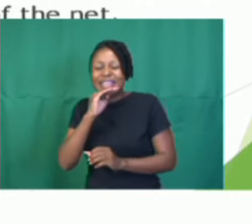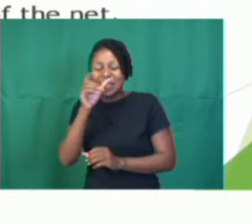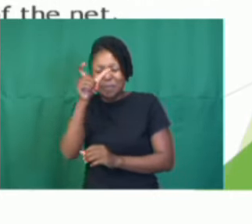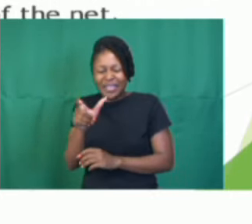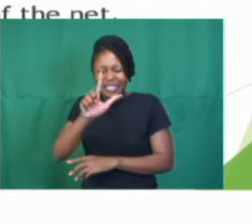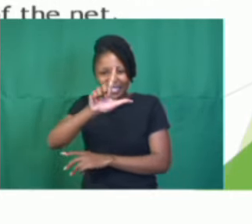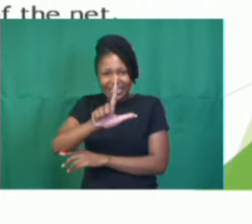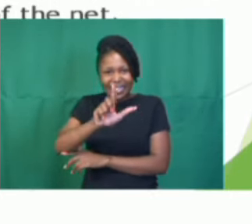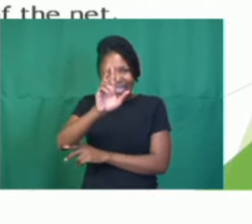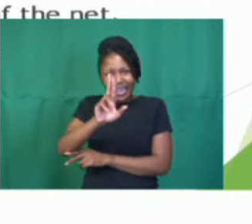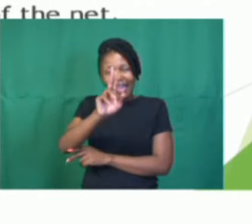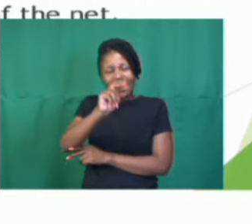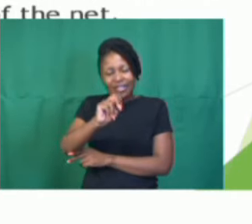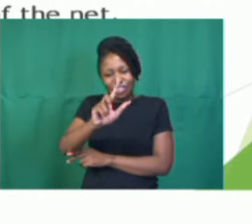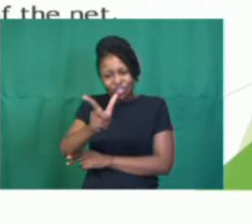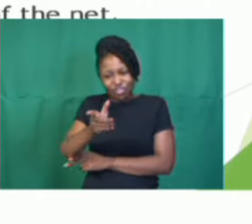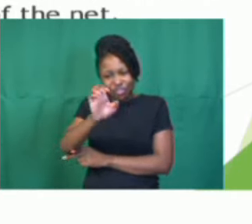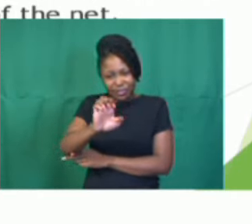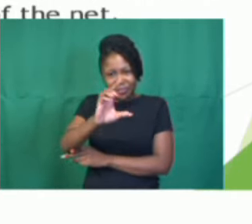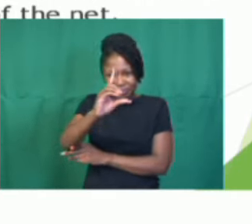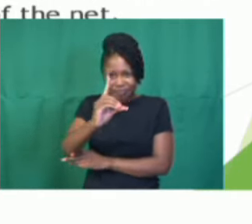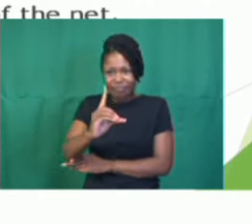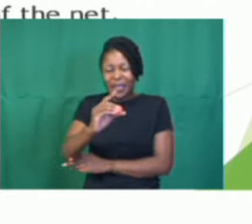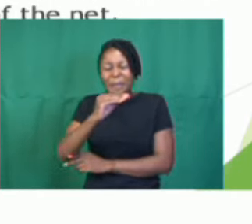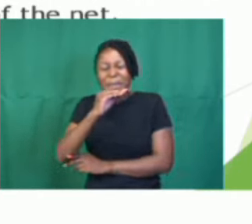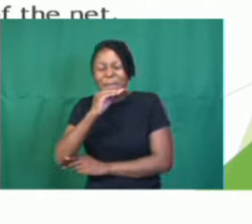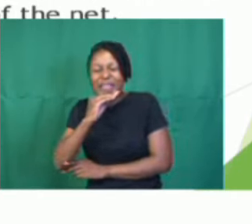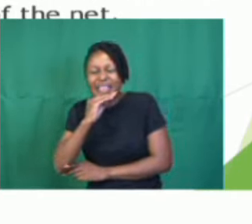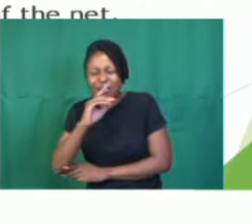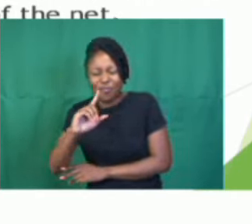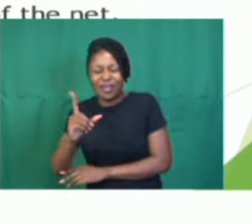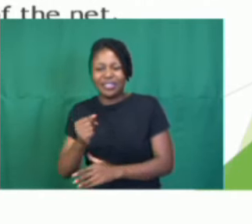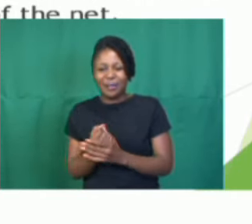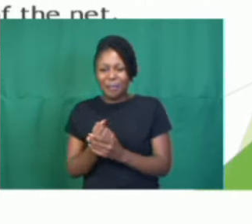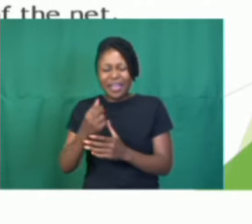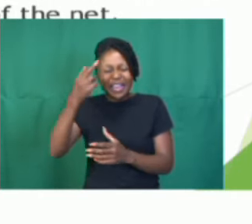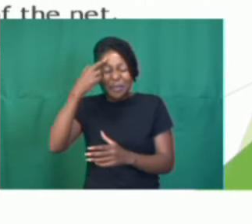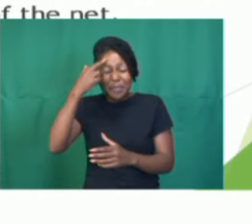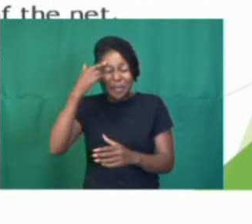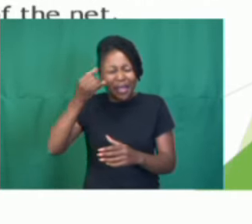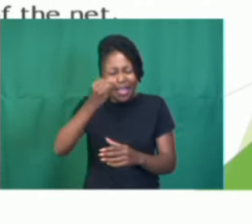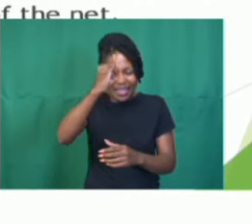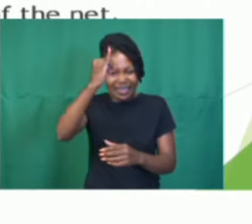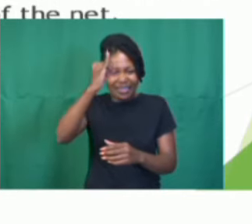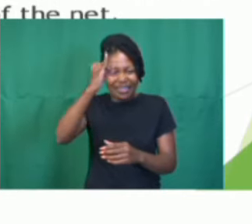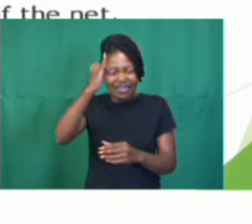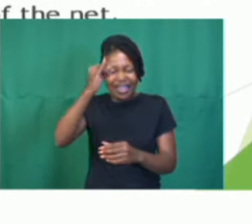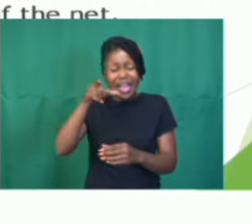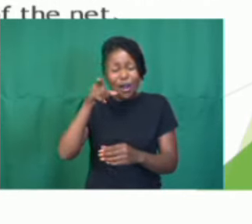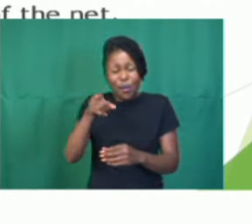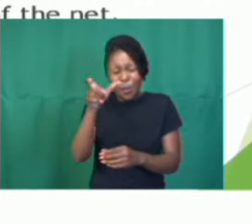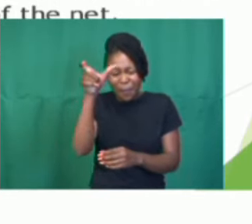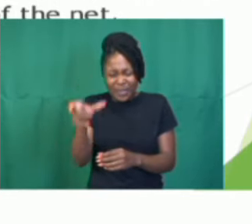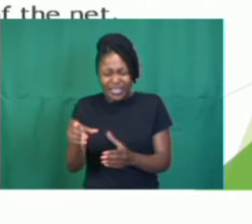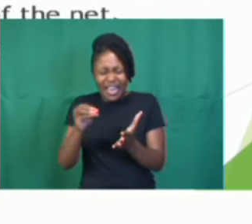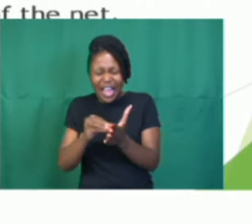not forgetting of what we have read about earlier on, the movements of the writer. He's faced with two obstacles. He needs to